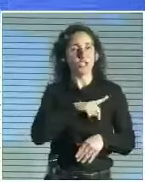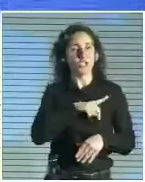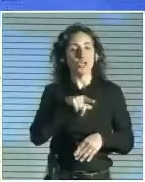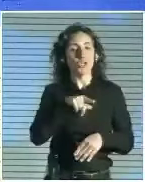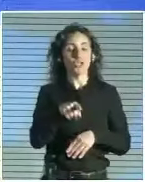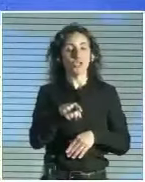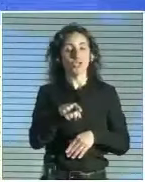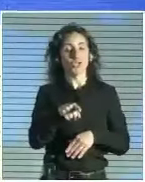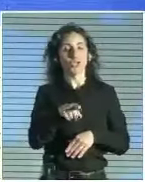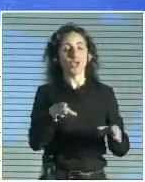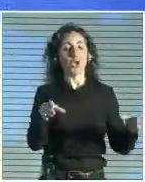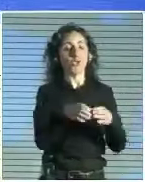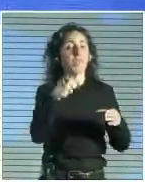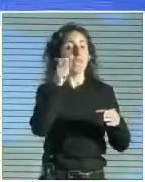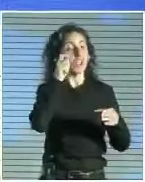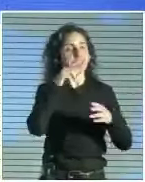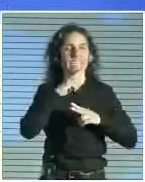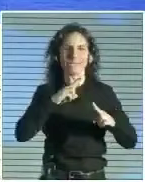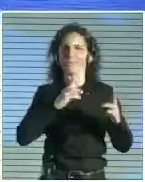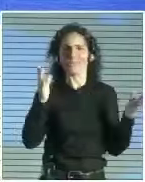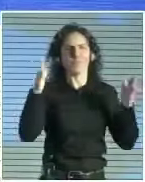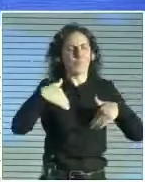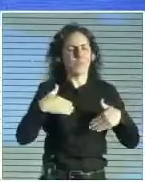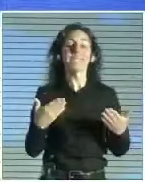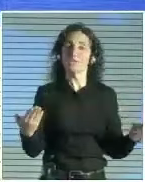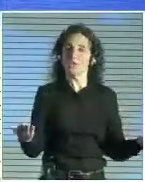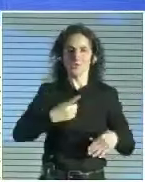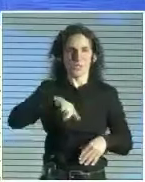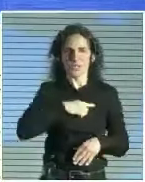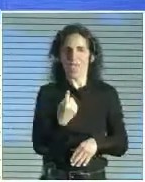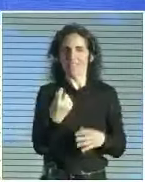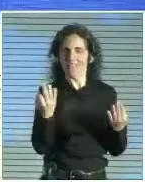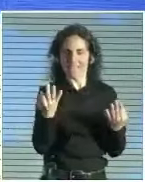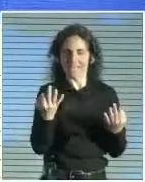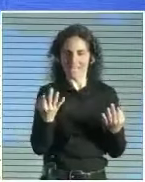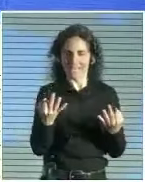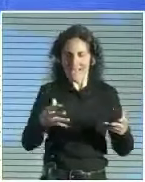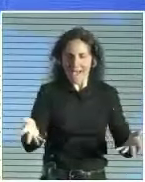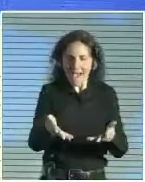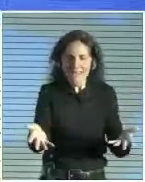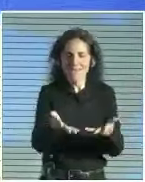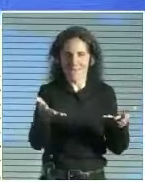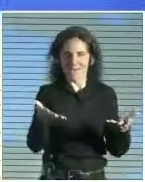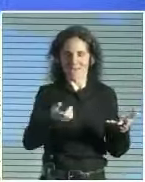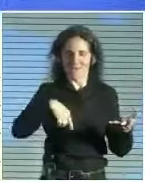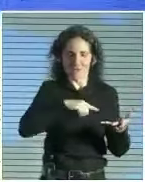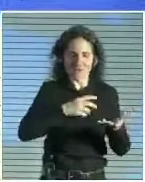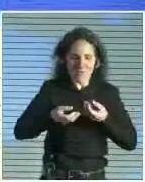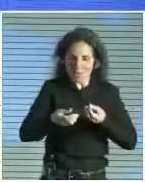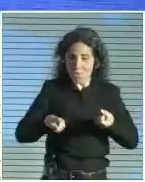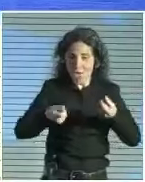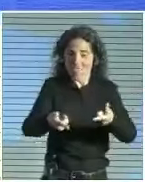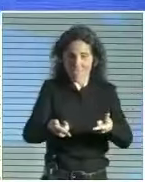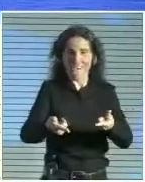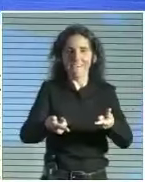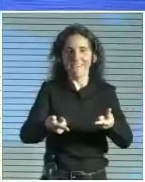what we need to do is to push them by giving them information and making sure that they constantly are related to it.